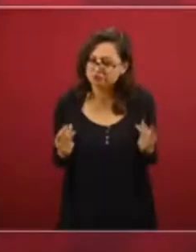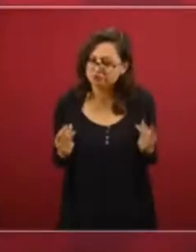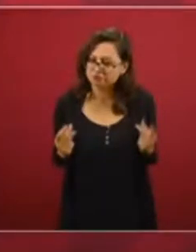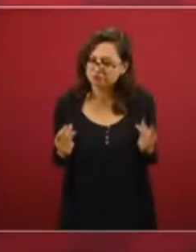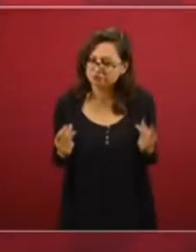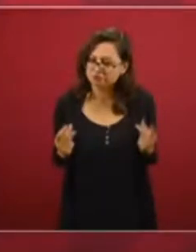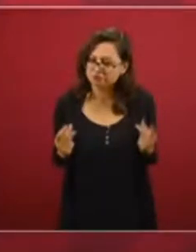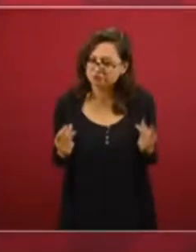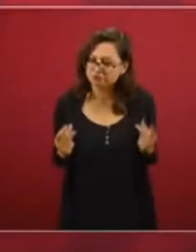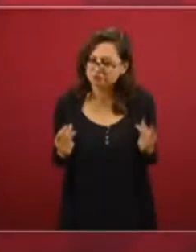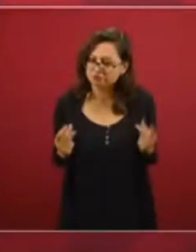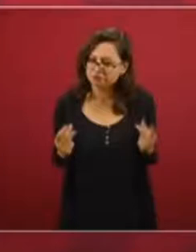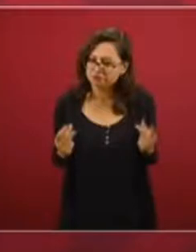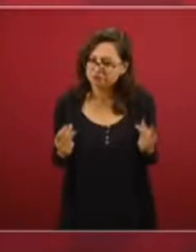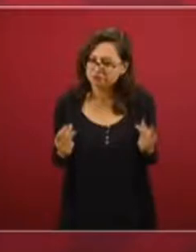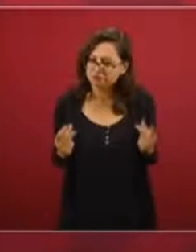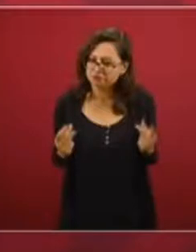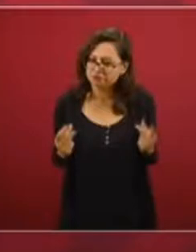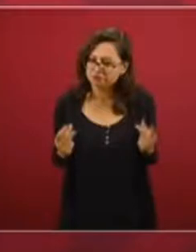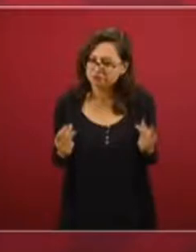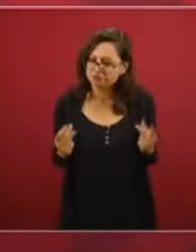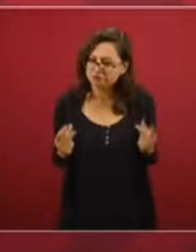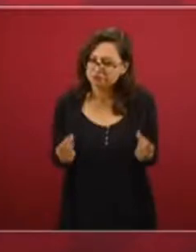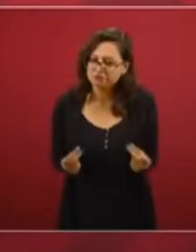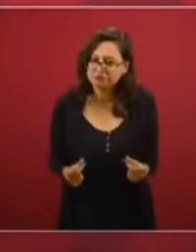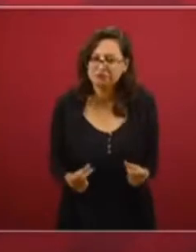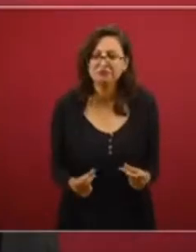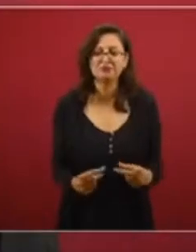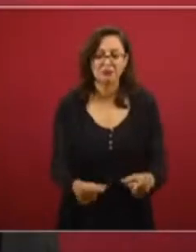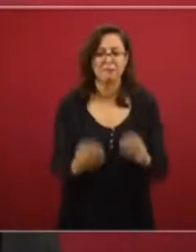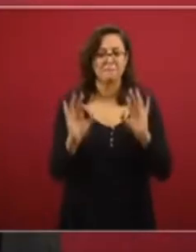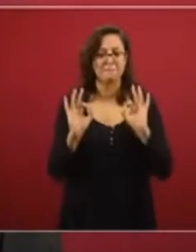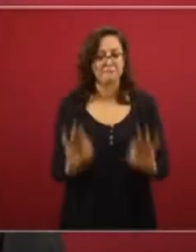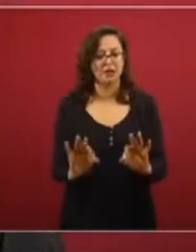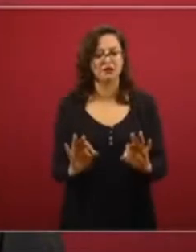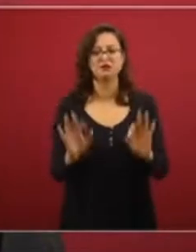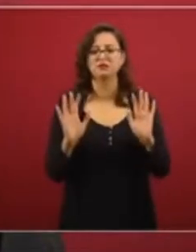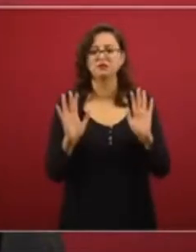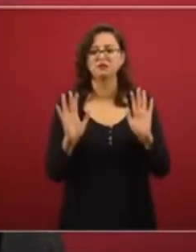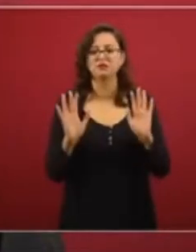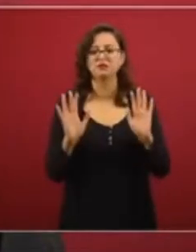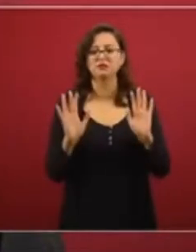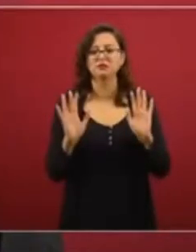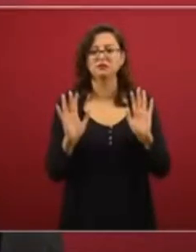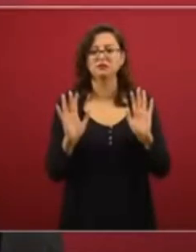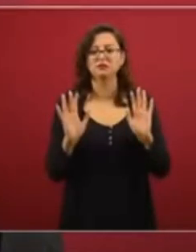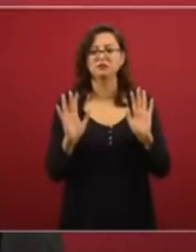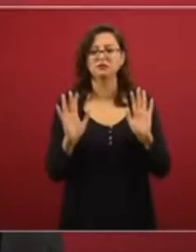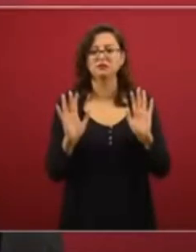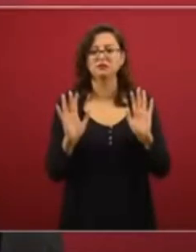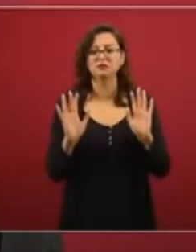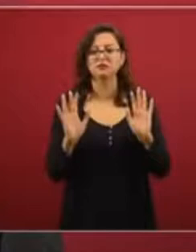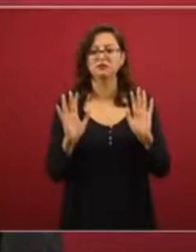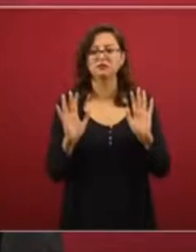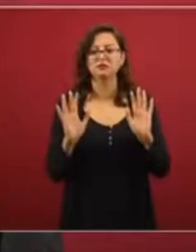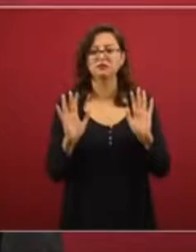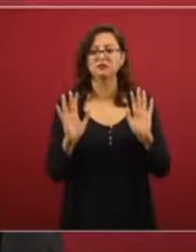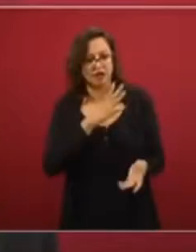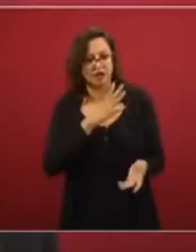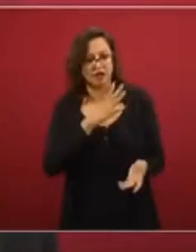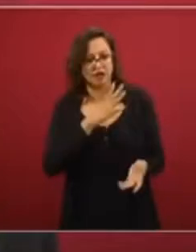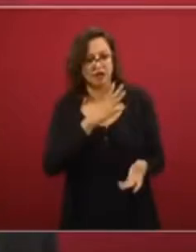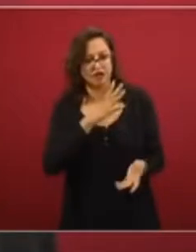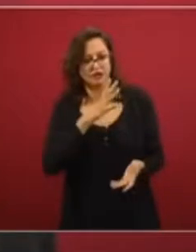we were able to do this at the necessary speed. Para que estuvieran disponibles. So that they would be at our